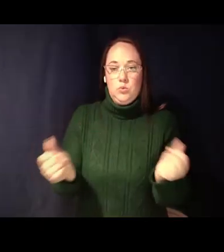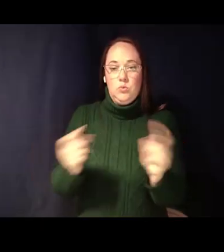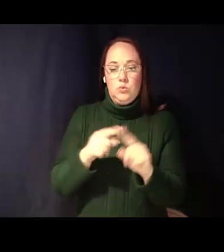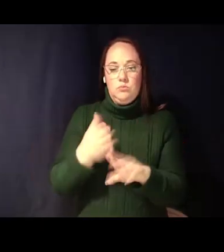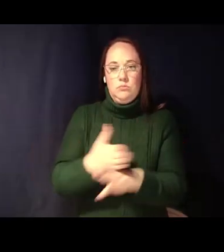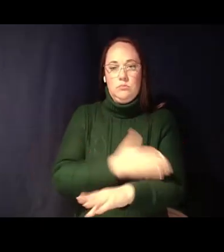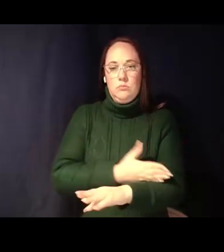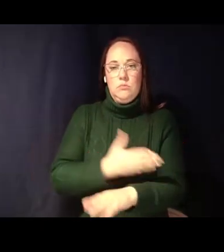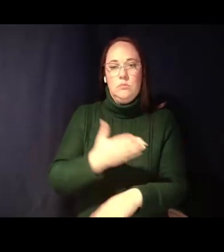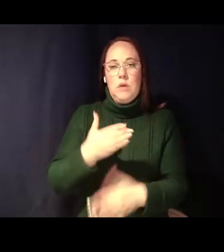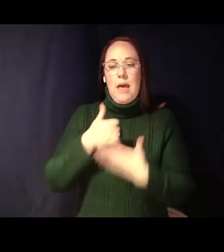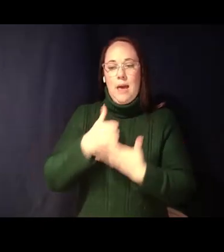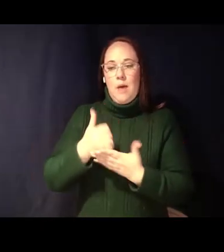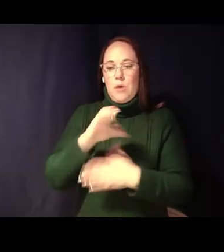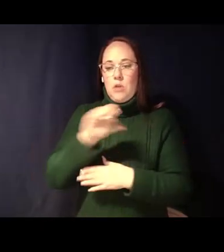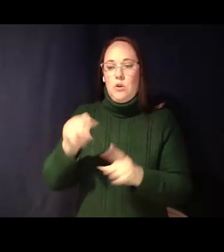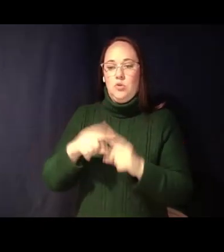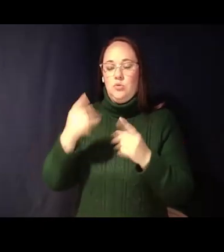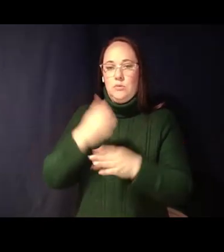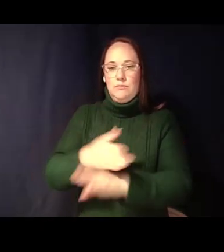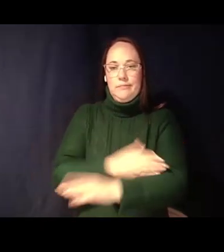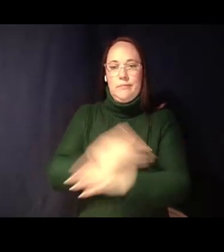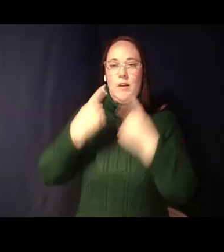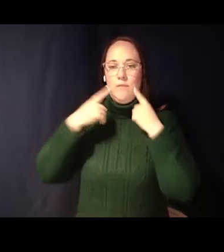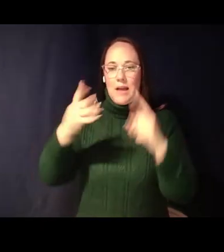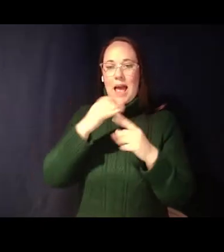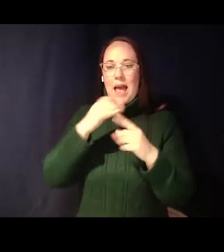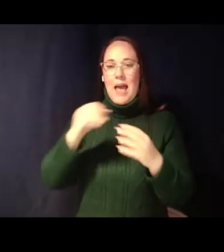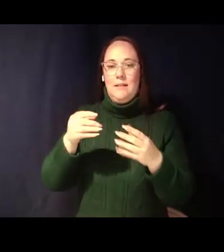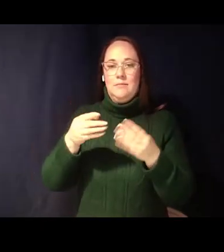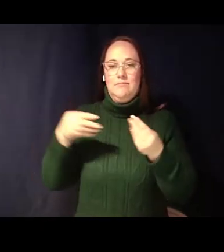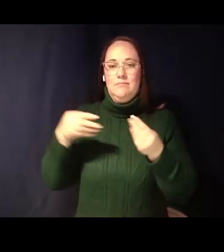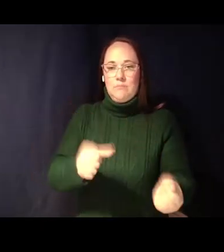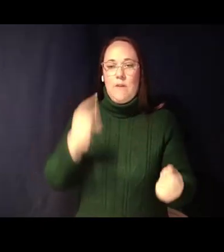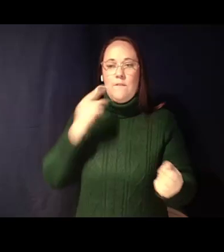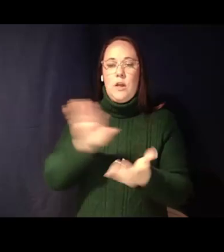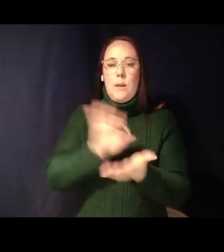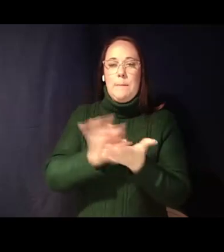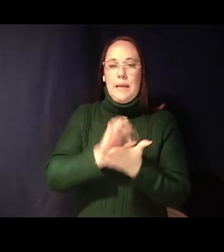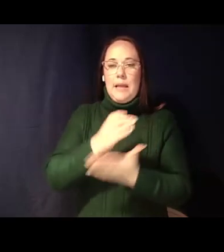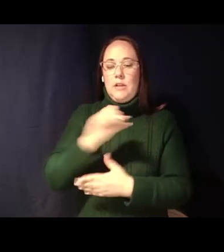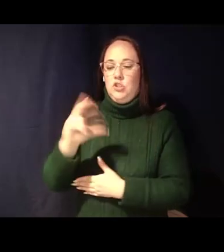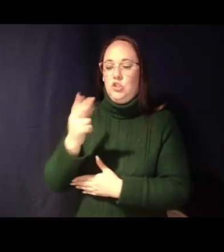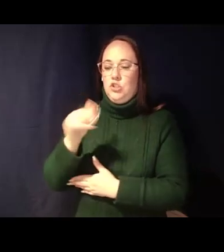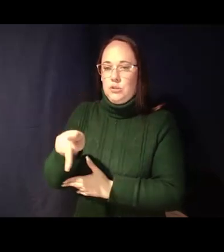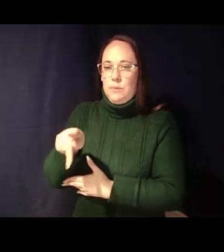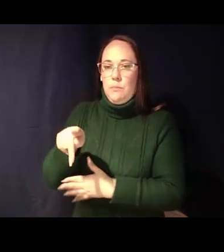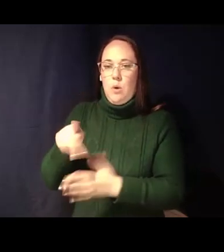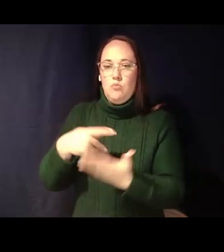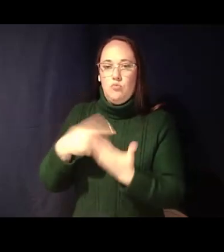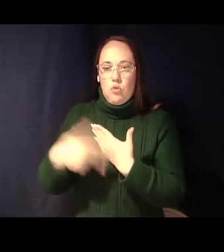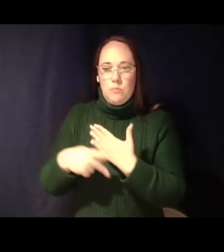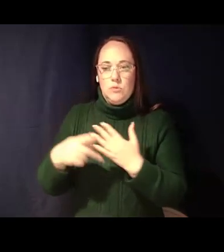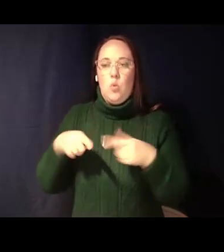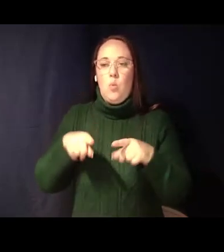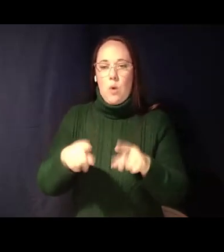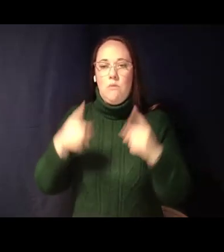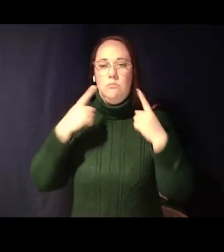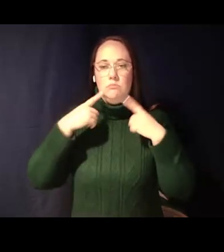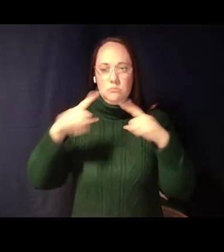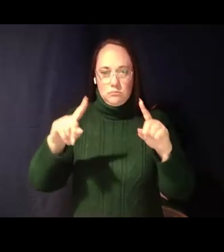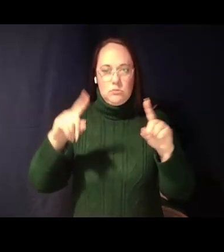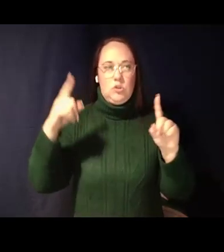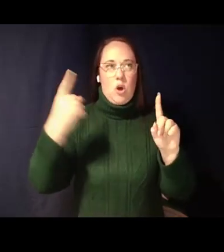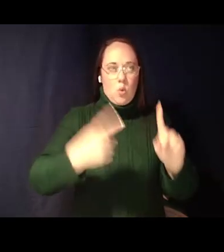enable Colorado to improve the effectiveness and efficiency of its Medicaid and CHIP programs while achieving the quality and